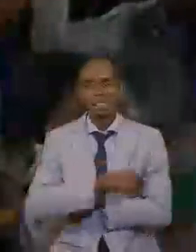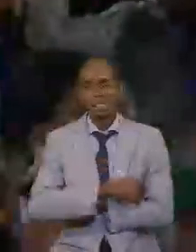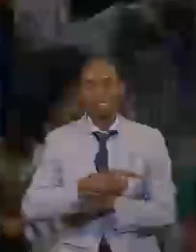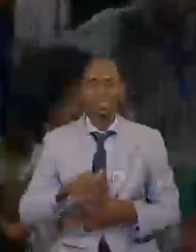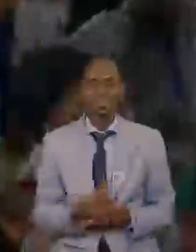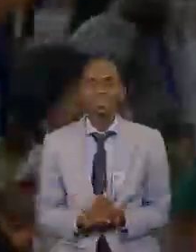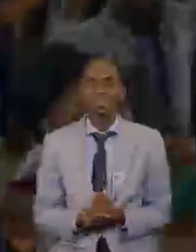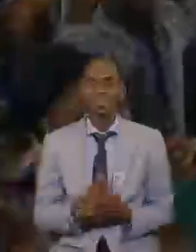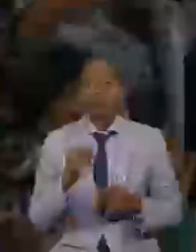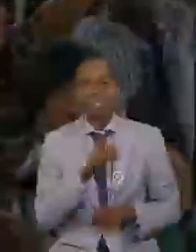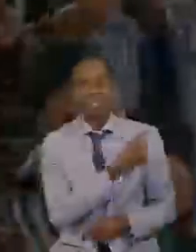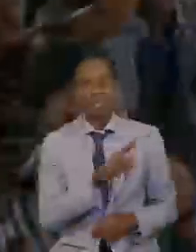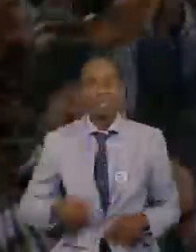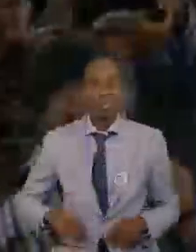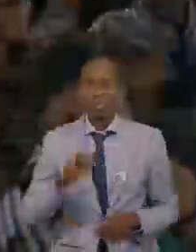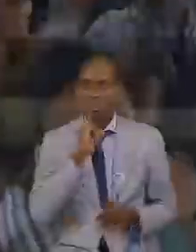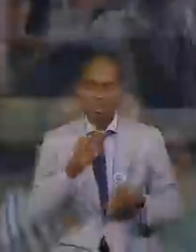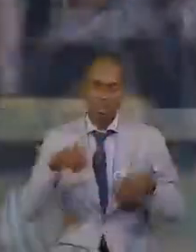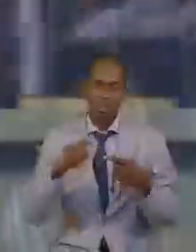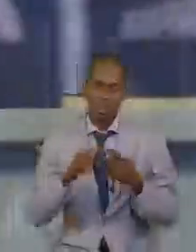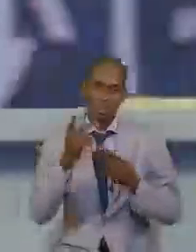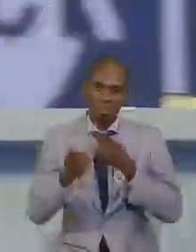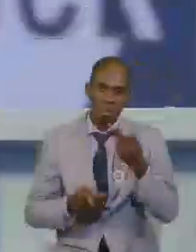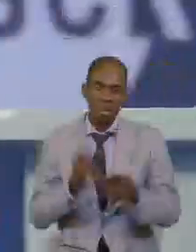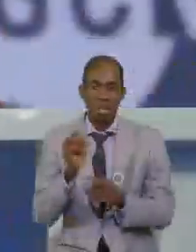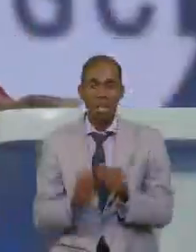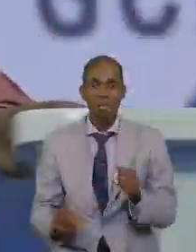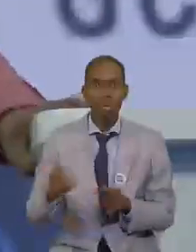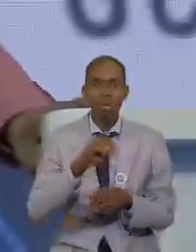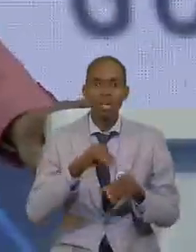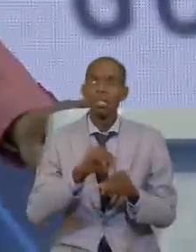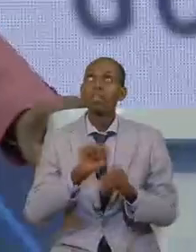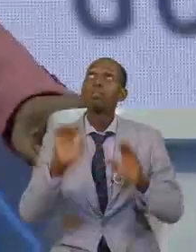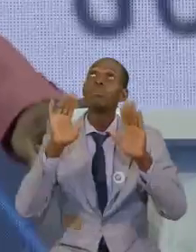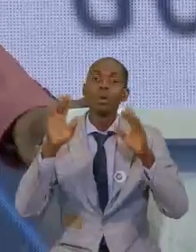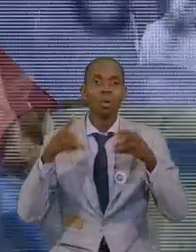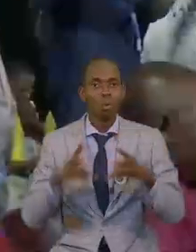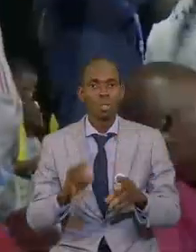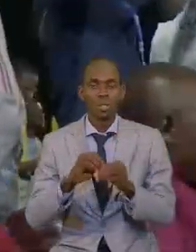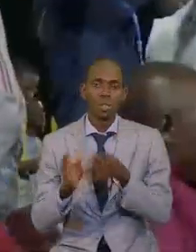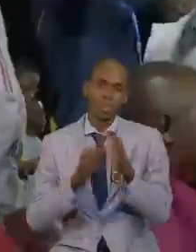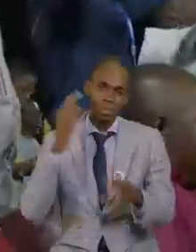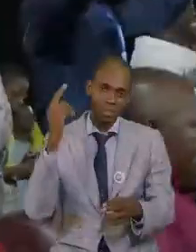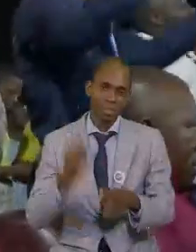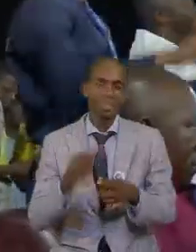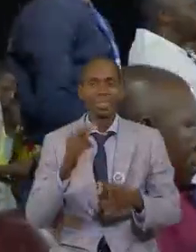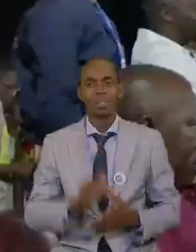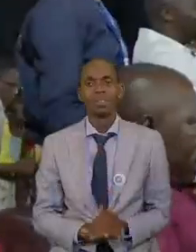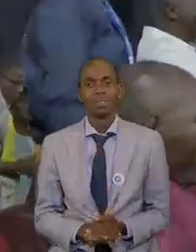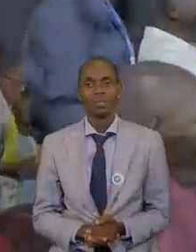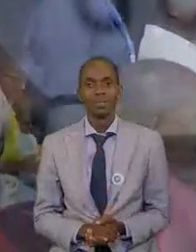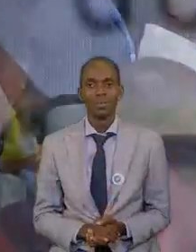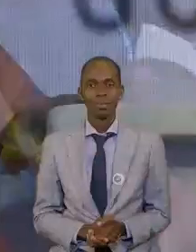The Lord is going to visit everybody in a miraculous way in Jesus' name.